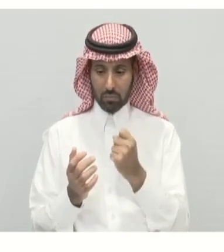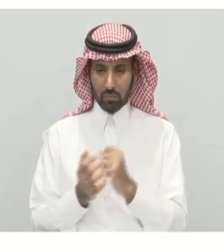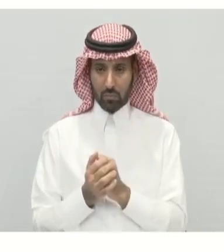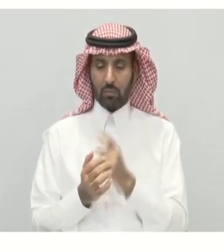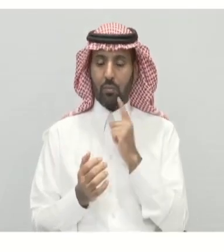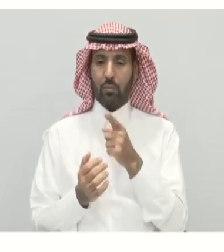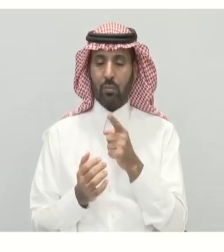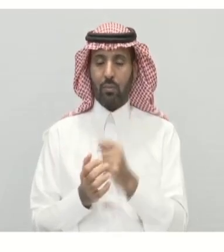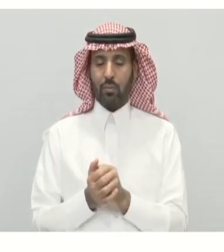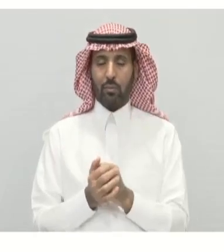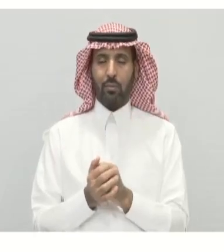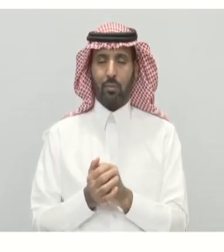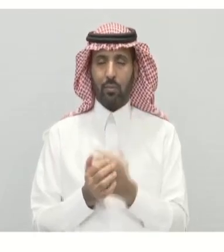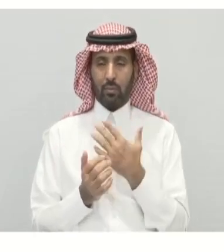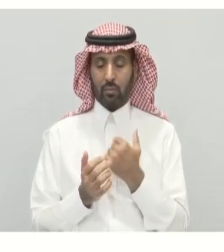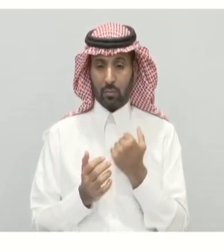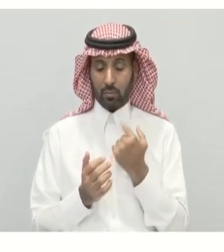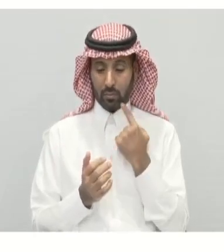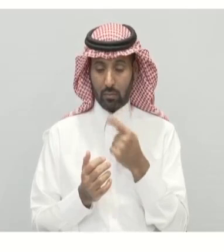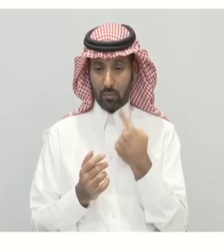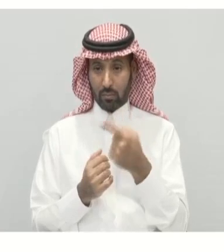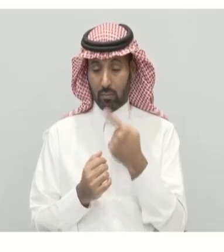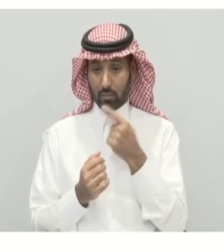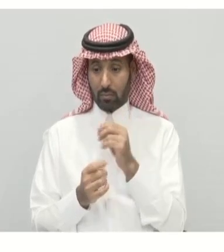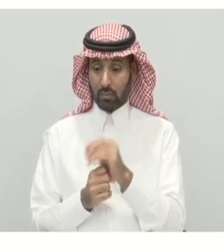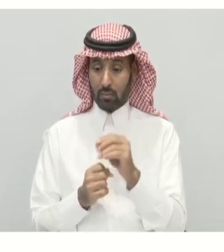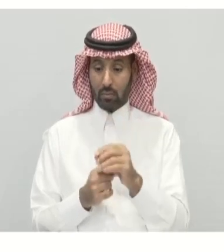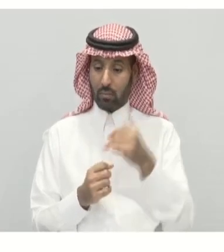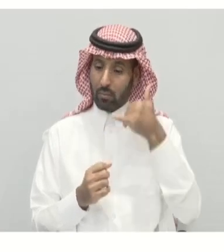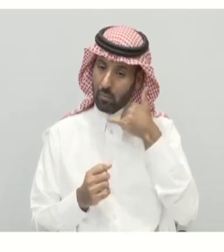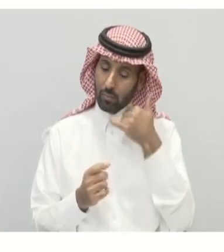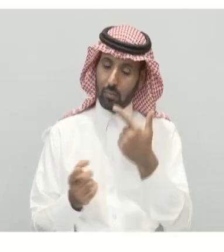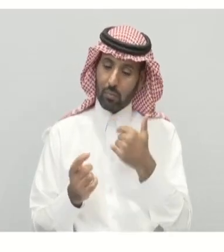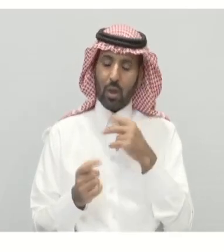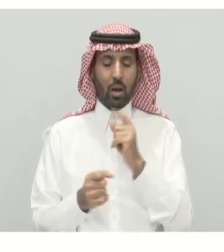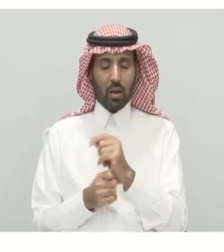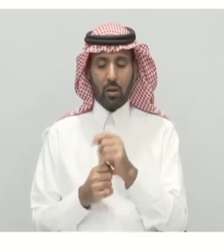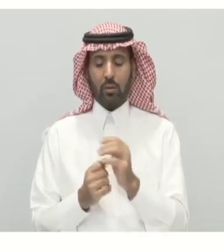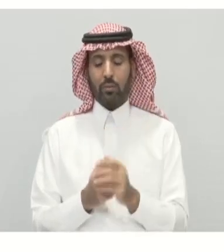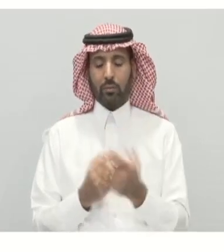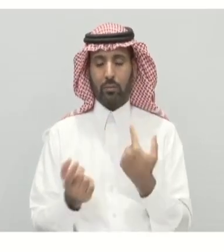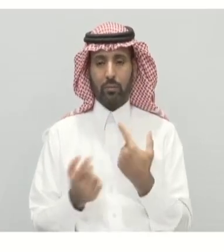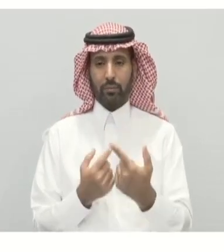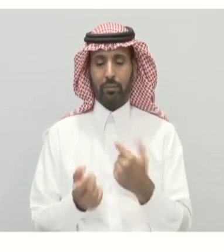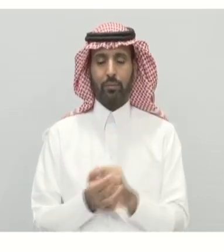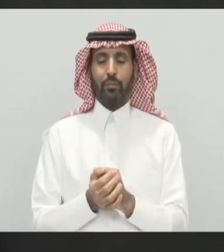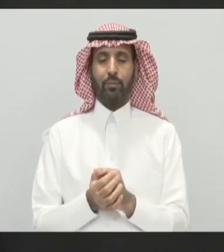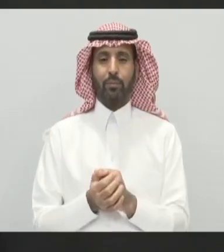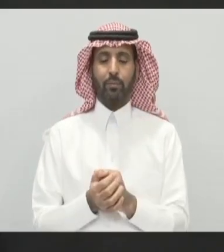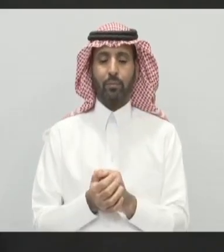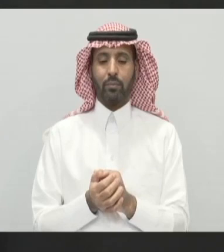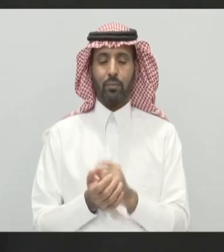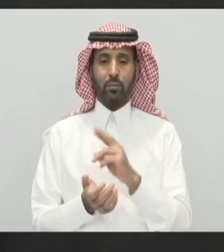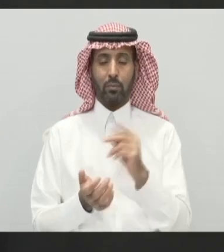Please, to be honest, I want you to answer or take their calls. Muhammad might not like